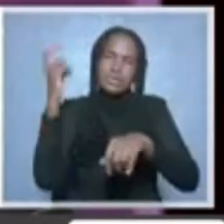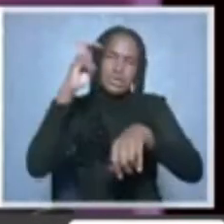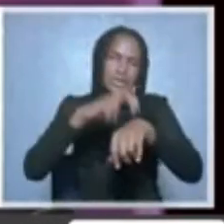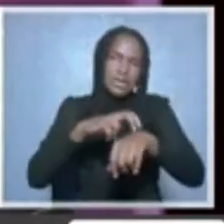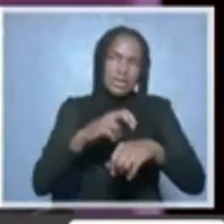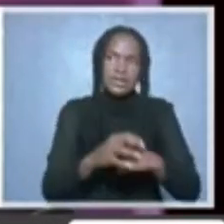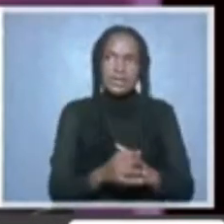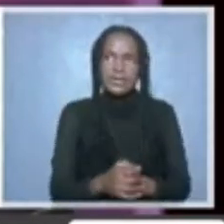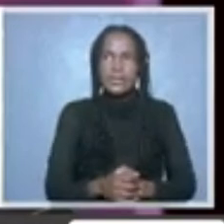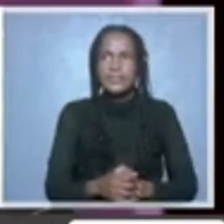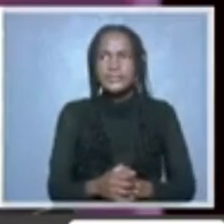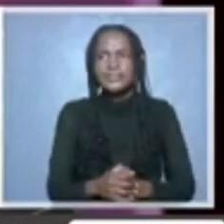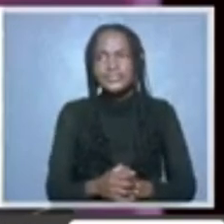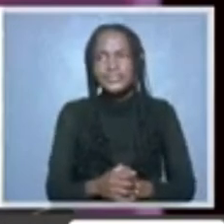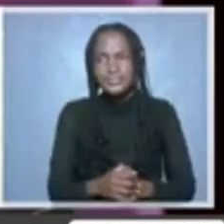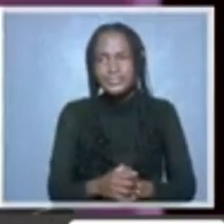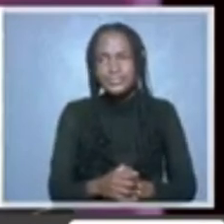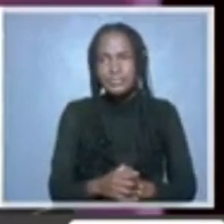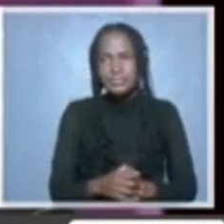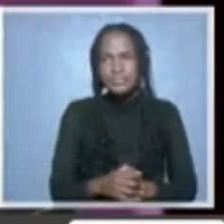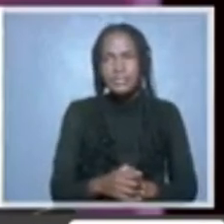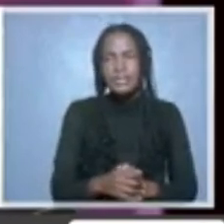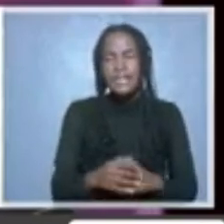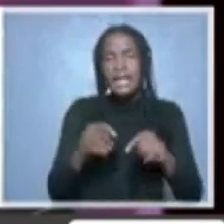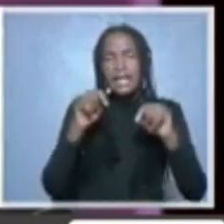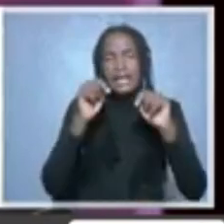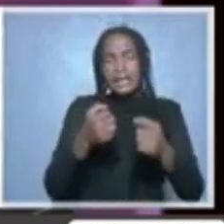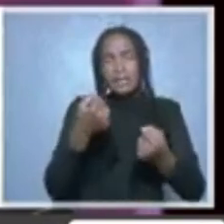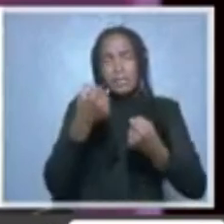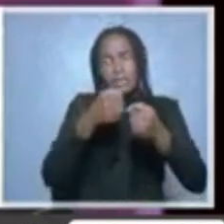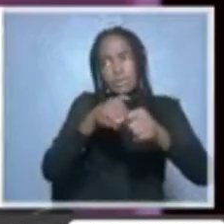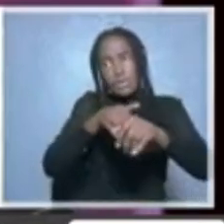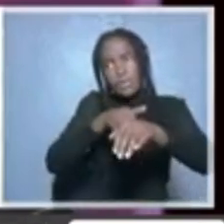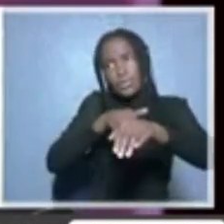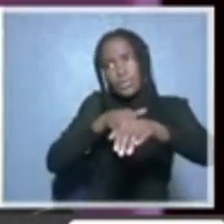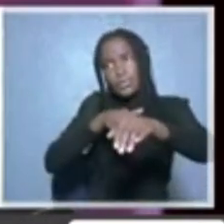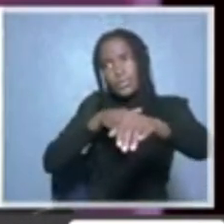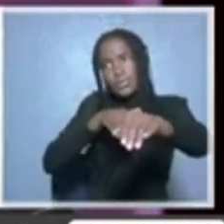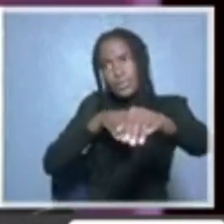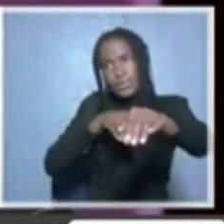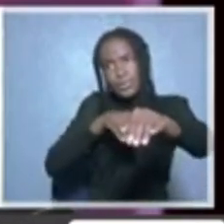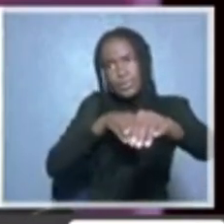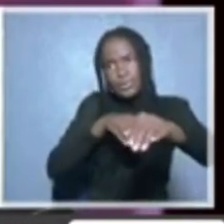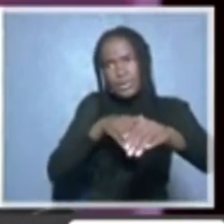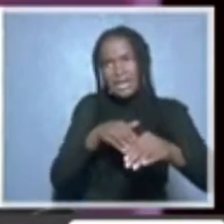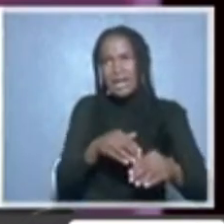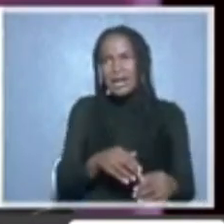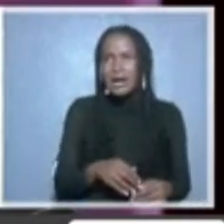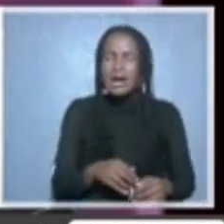have seen with the processions as it was going through Windhoek, into India, packed